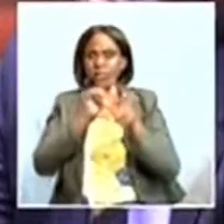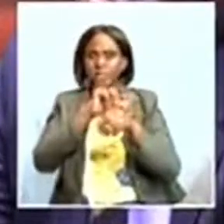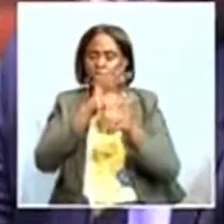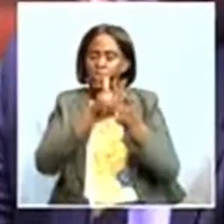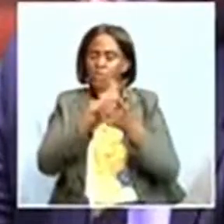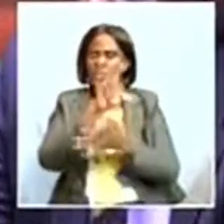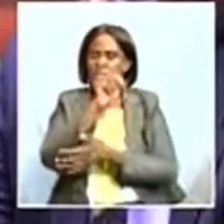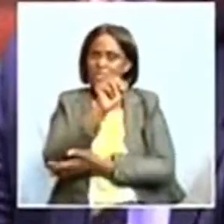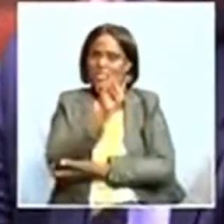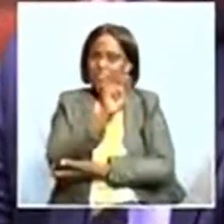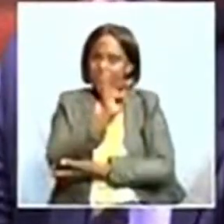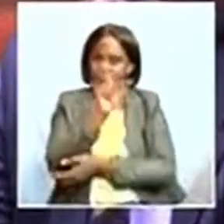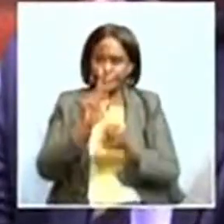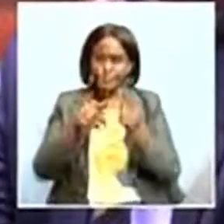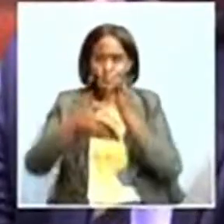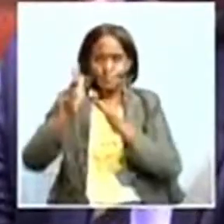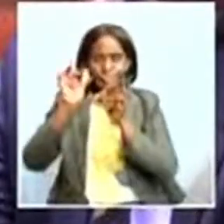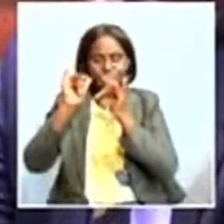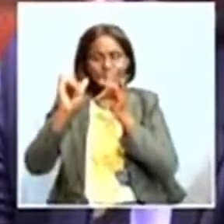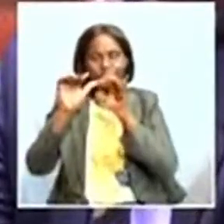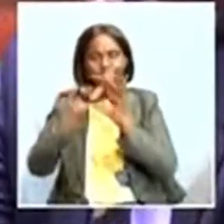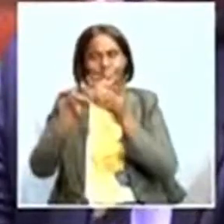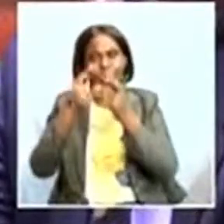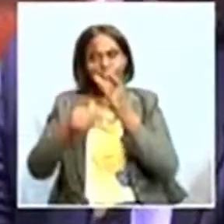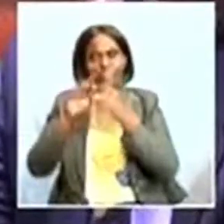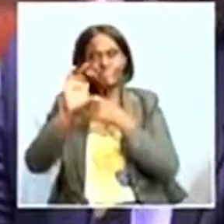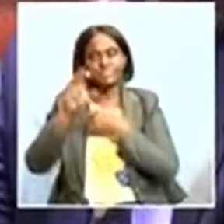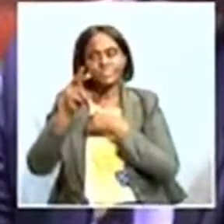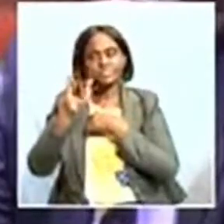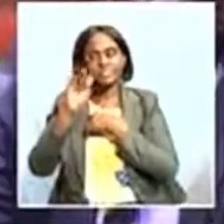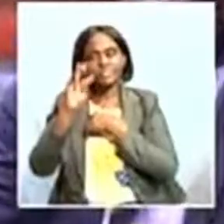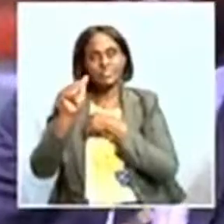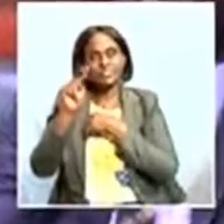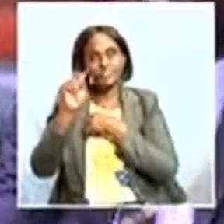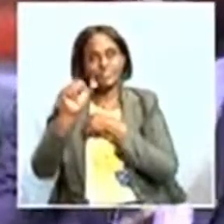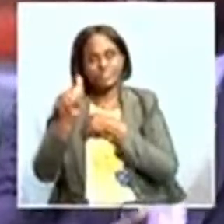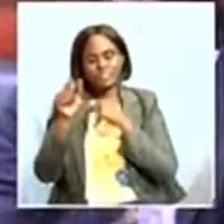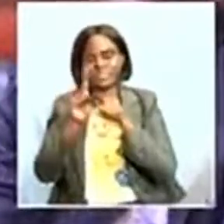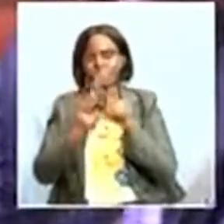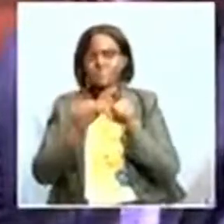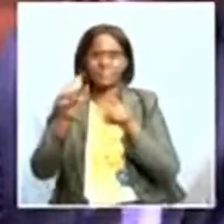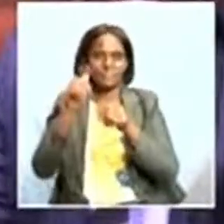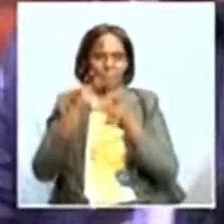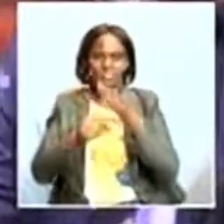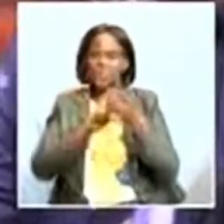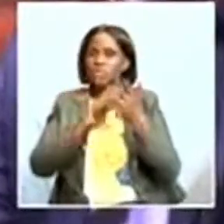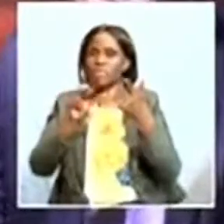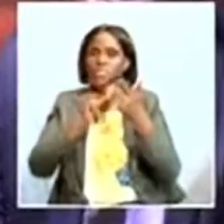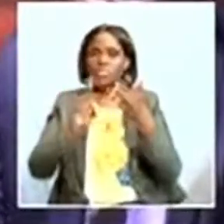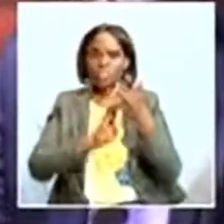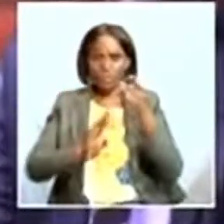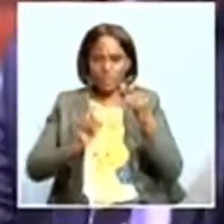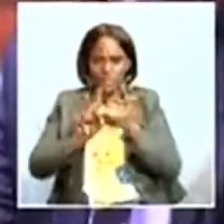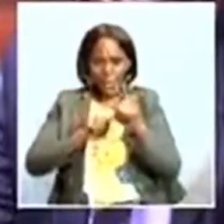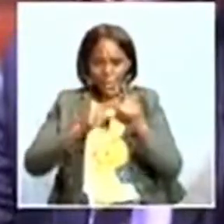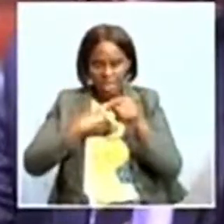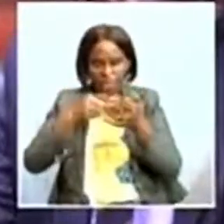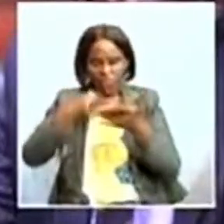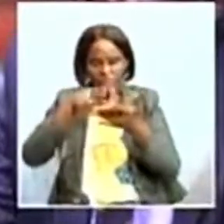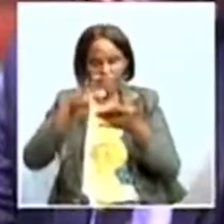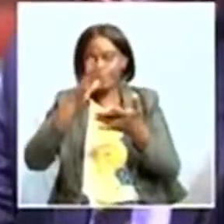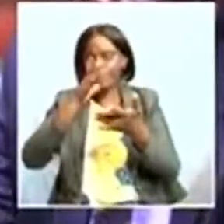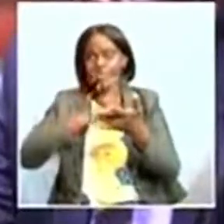30 kilometers to go and camp at Chiwansa Secondary School. They are doing a weekly boarding. They have to rent,